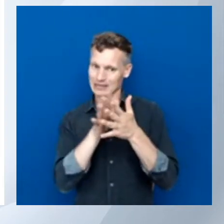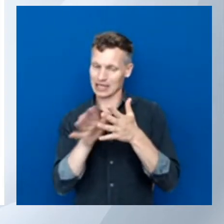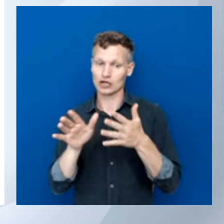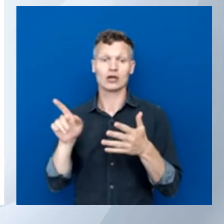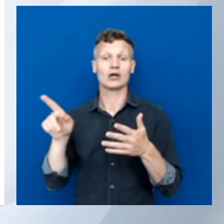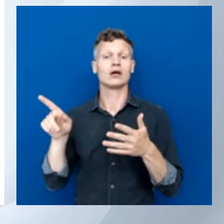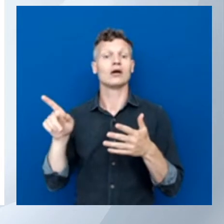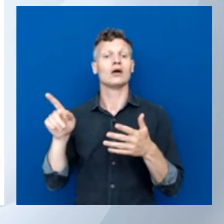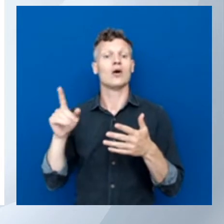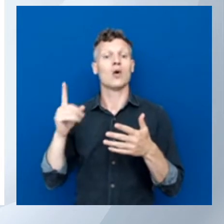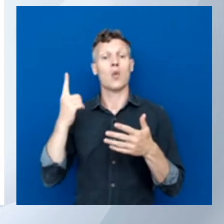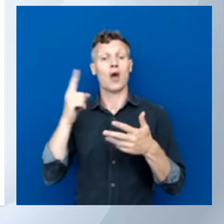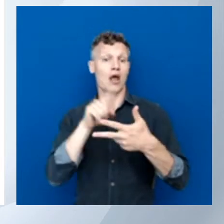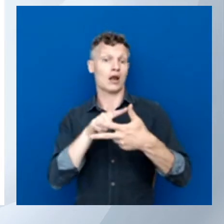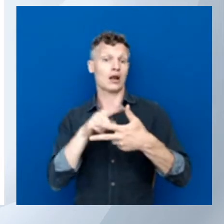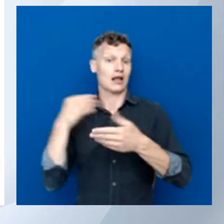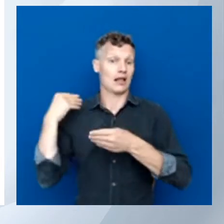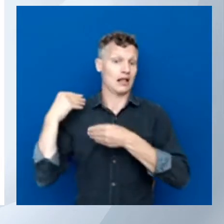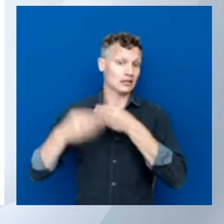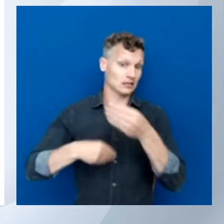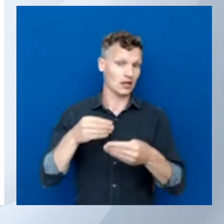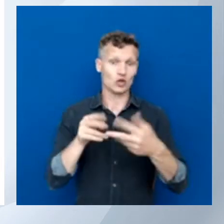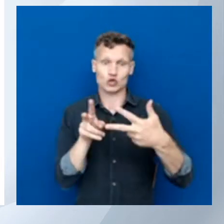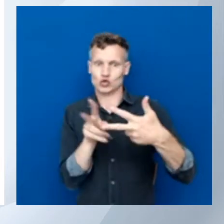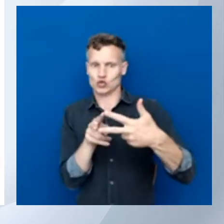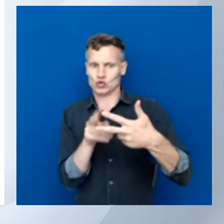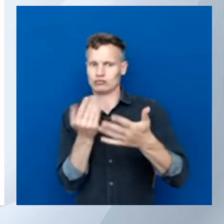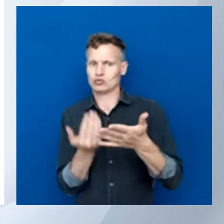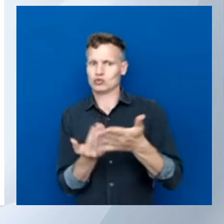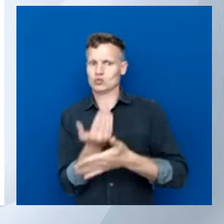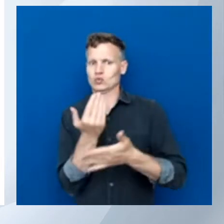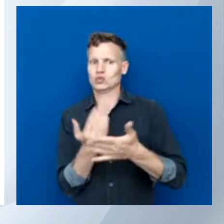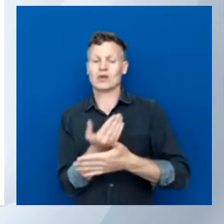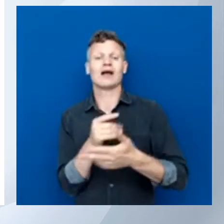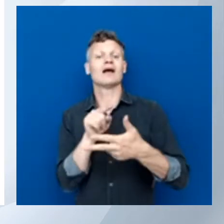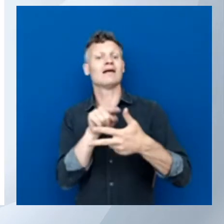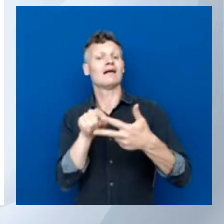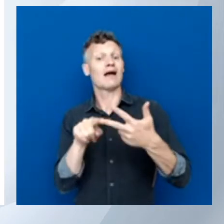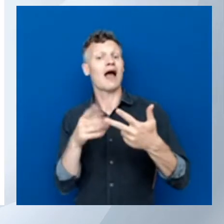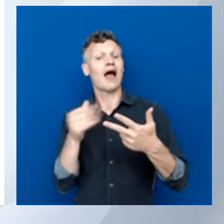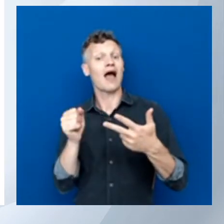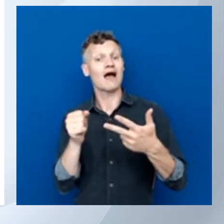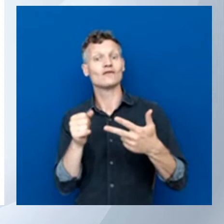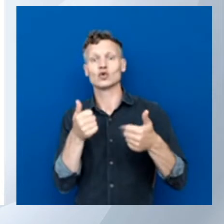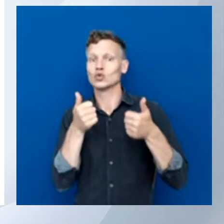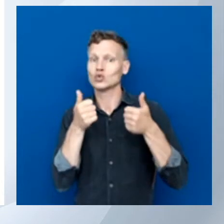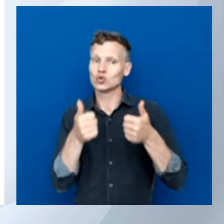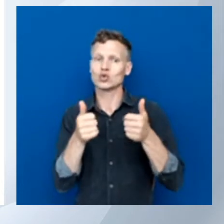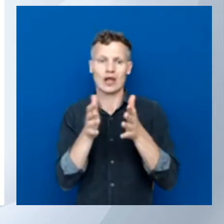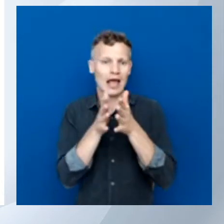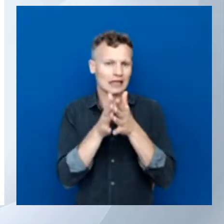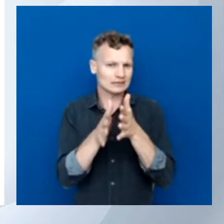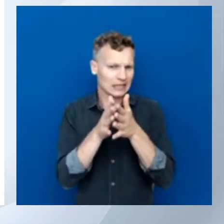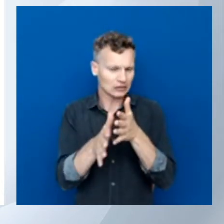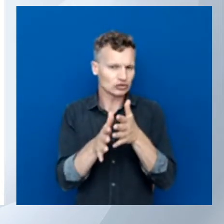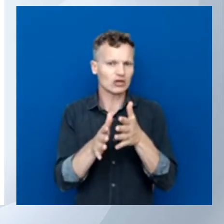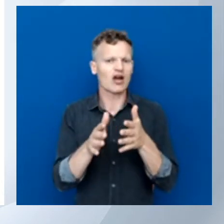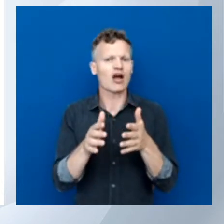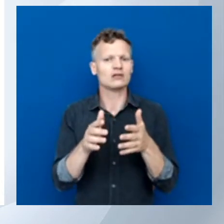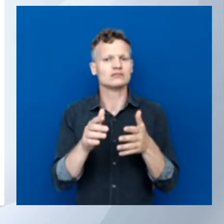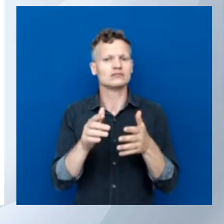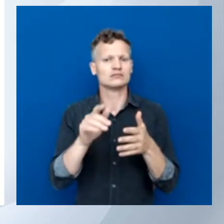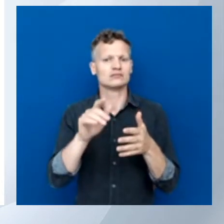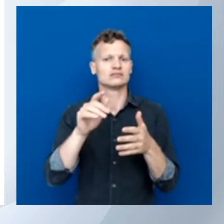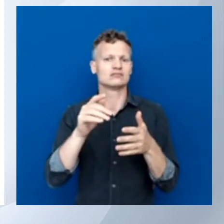state-of-the-art explainers that provide local explanations on text documents. So we have the classical